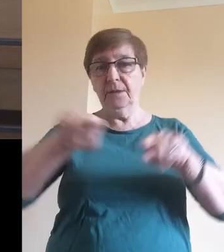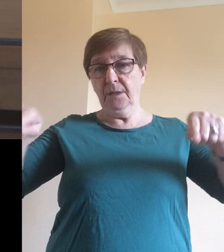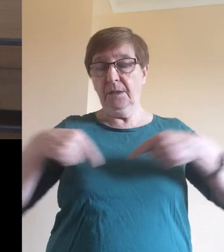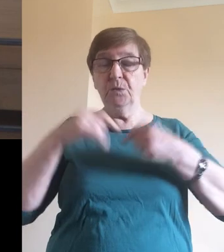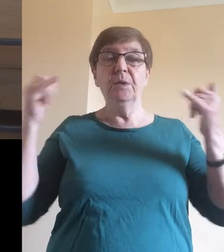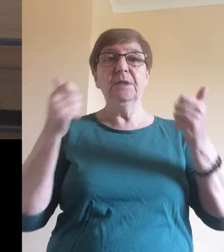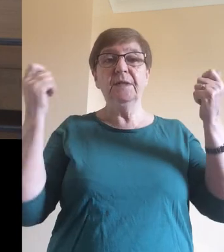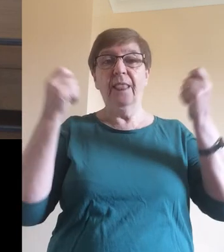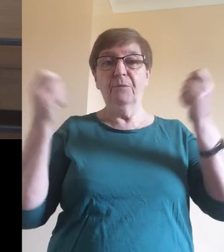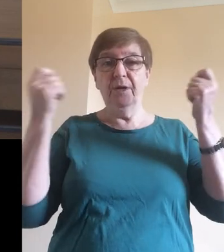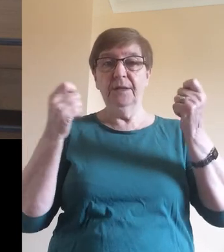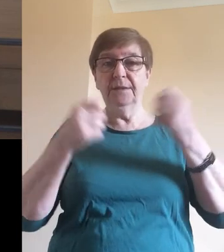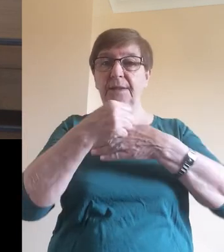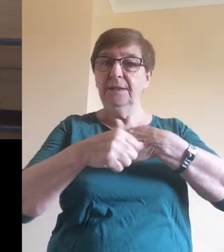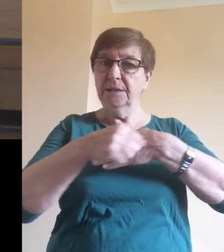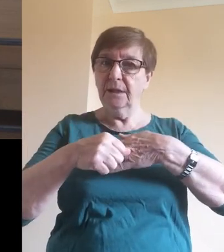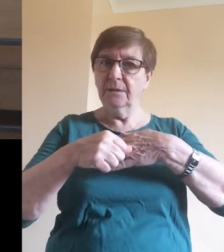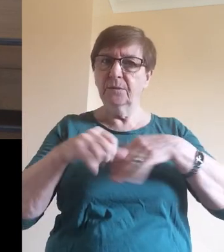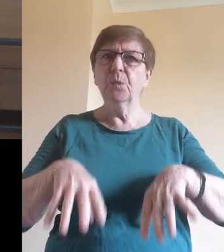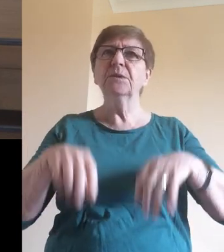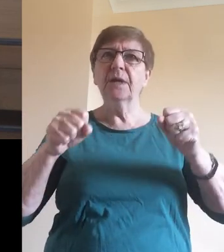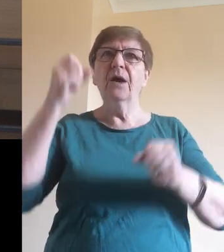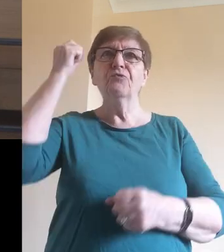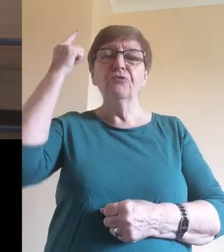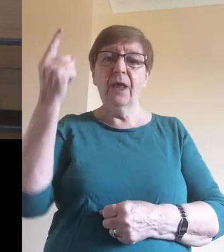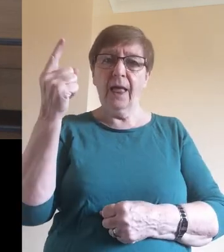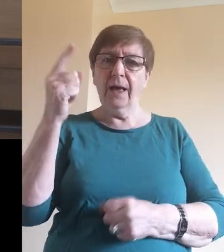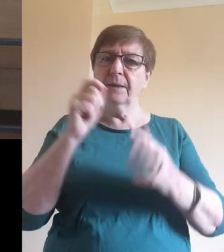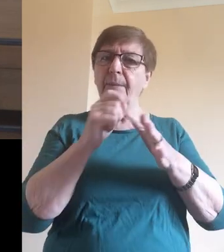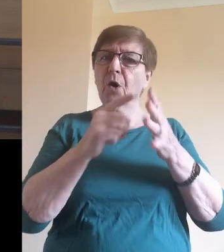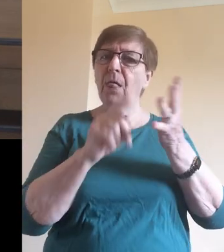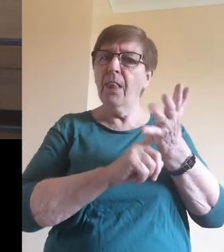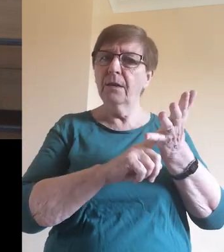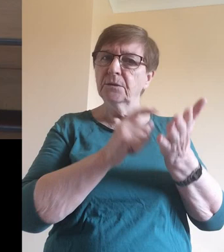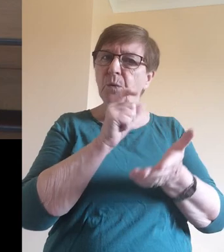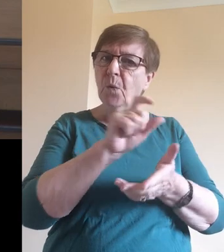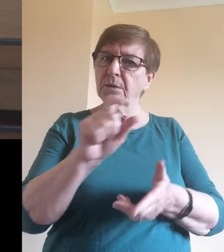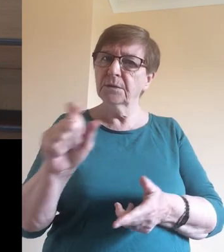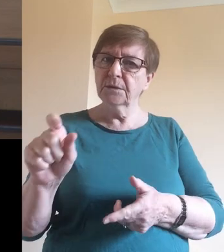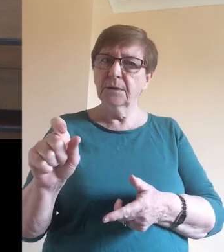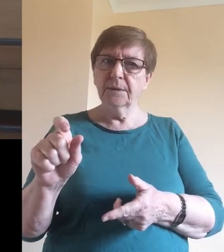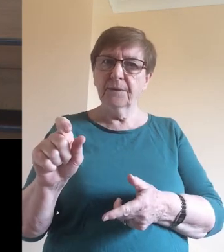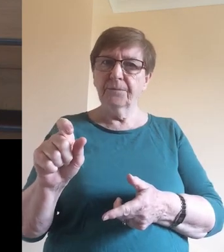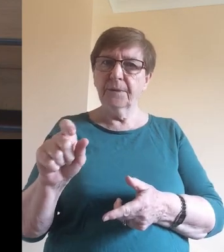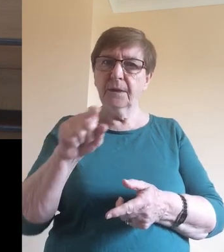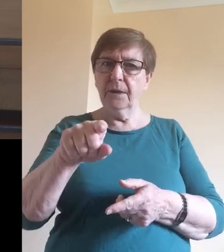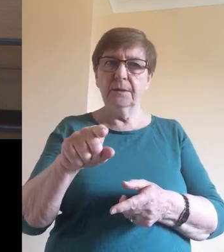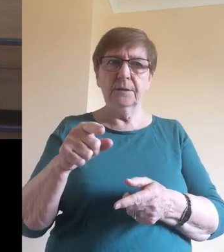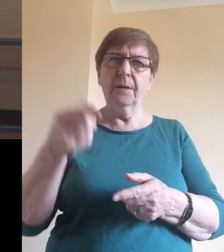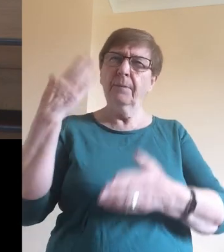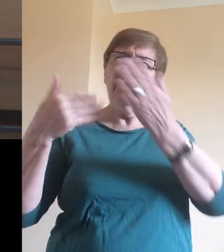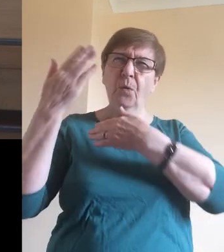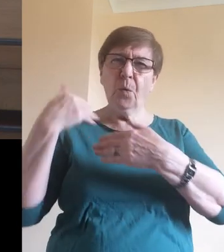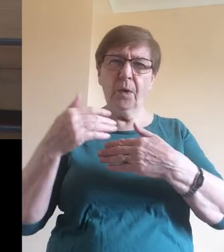Easter, we begin recognizing Paul's words and how Paul's words had been taken up in one of the earliest of the